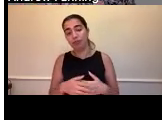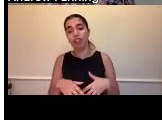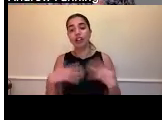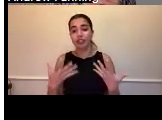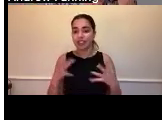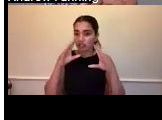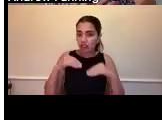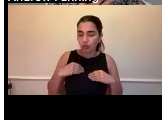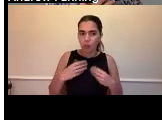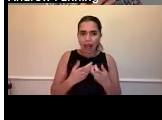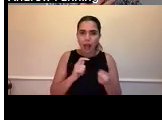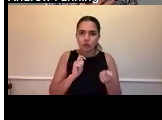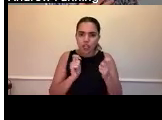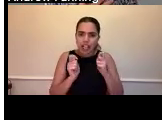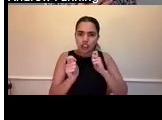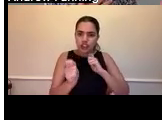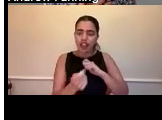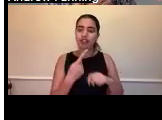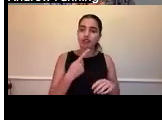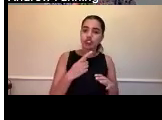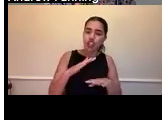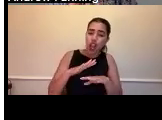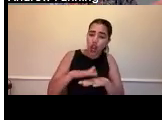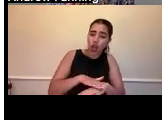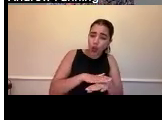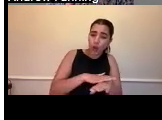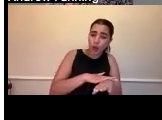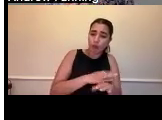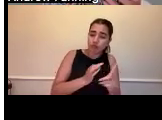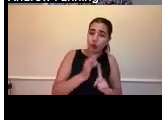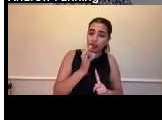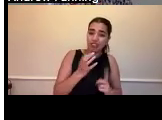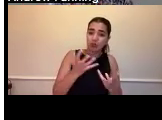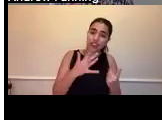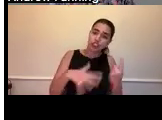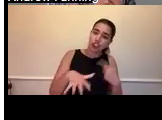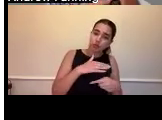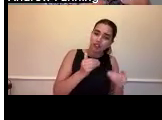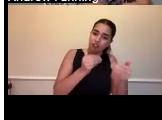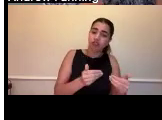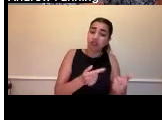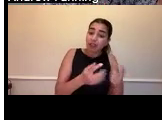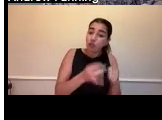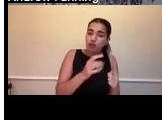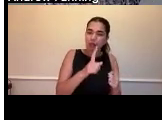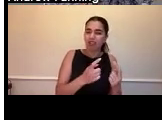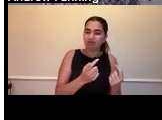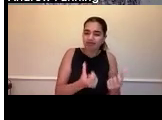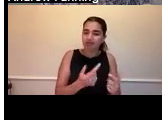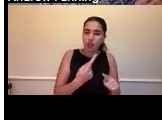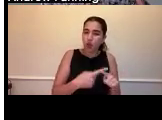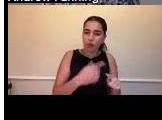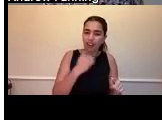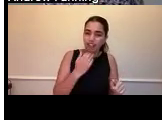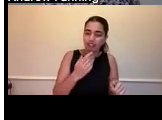changing. Essentially, slow progress on a social front, but it is an improvement, just not fast enough, whereas concerning